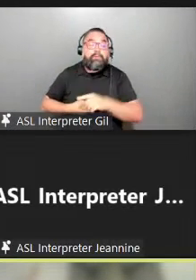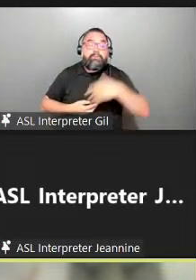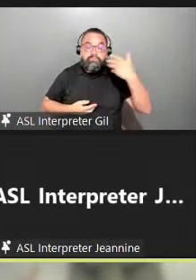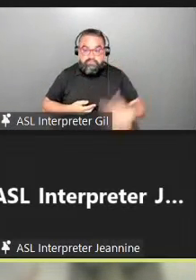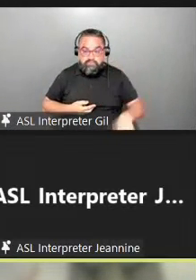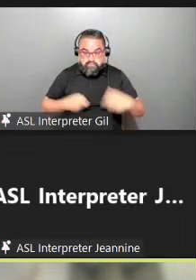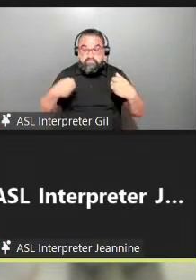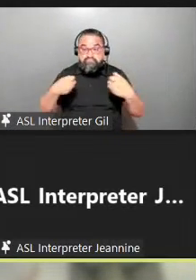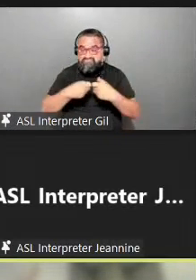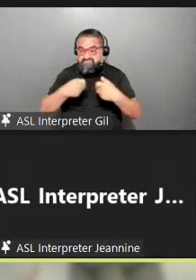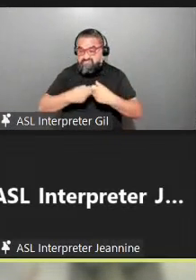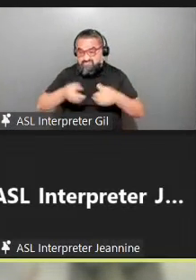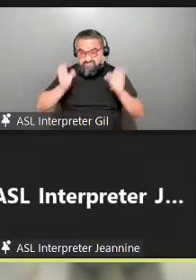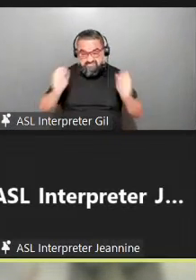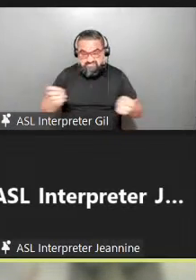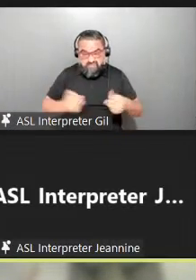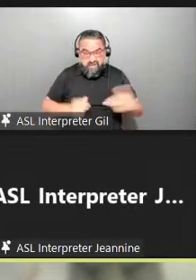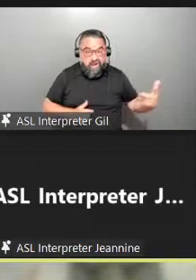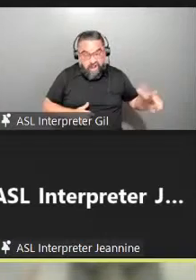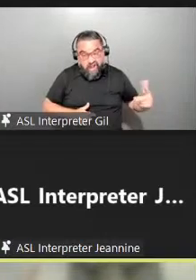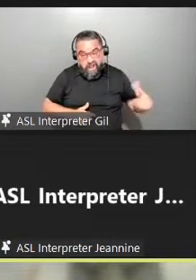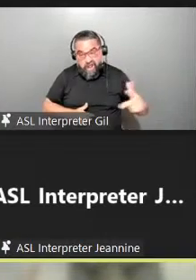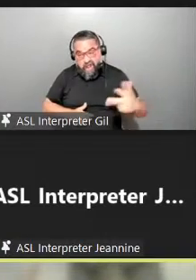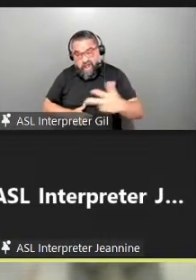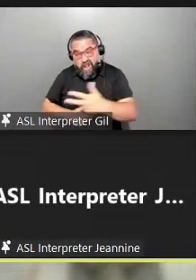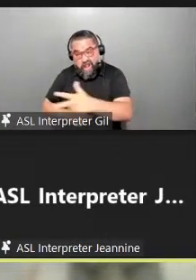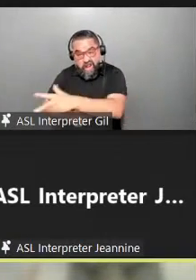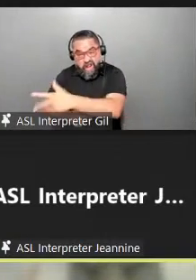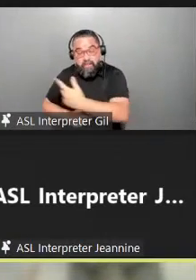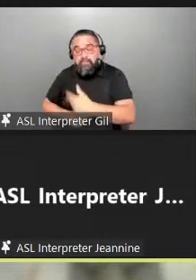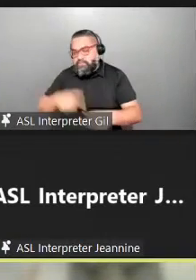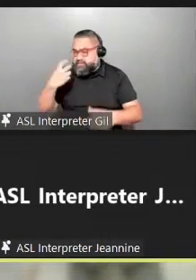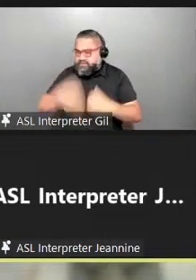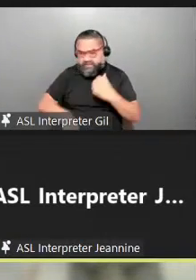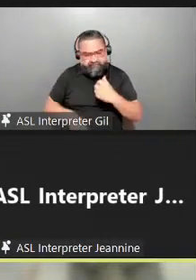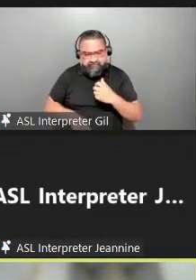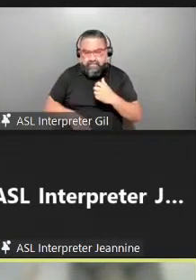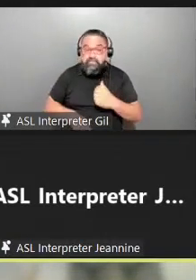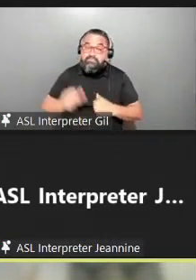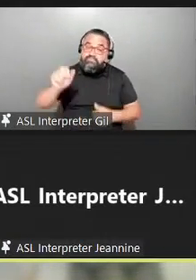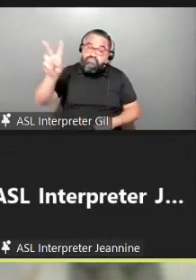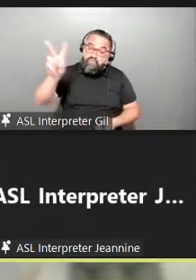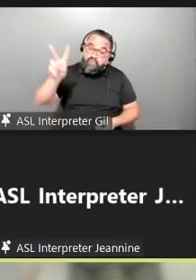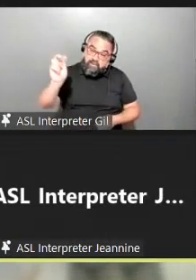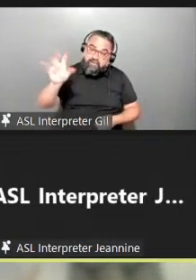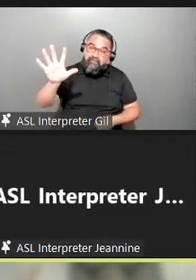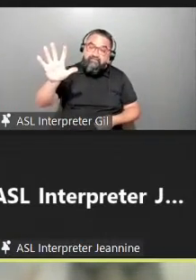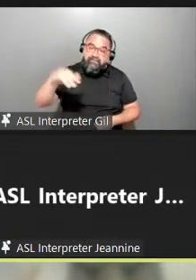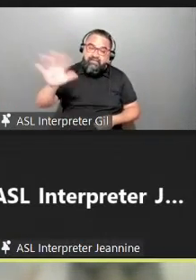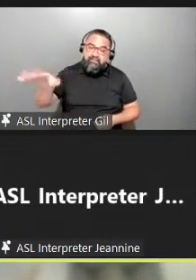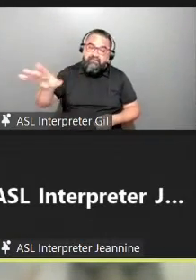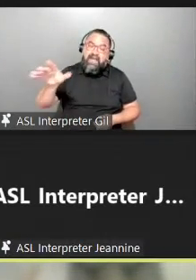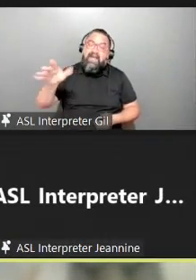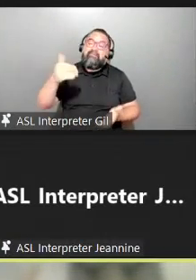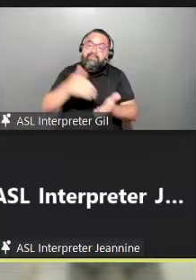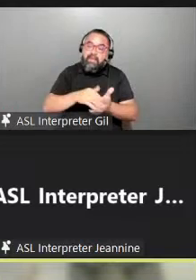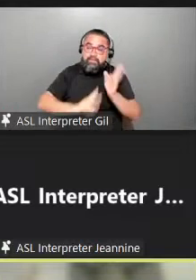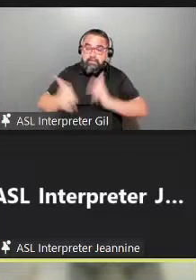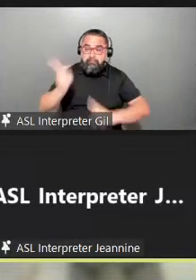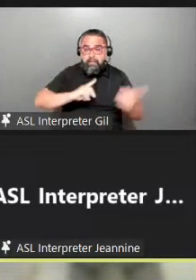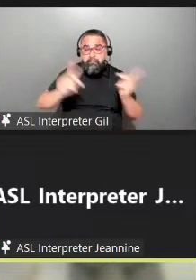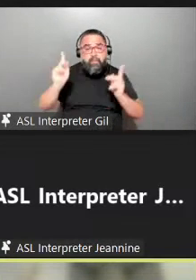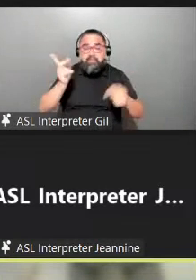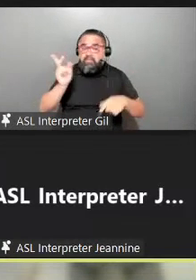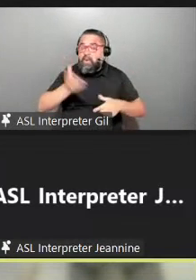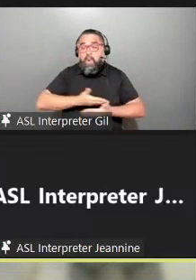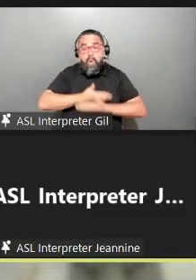difficult, and 255,000 people will be displaced from their homes. We are all in this together. We